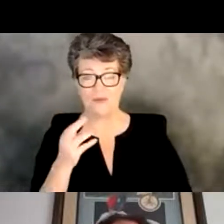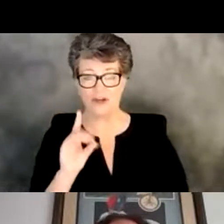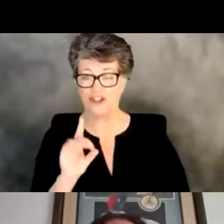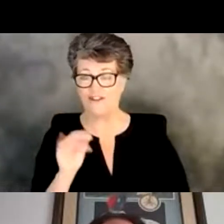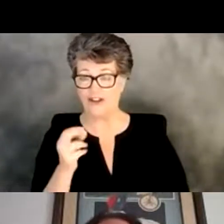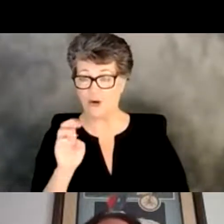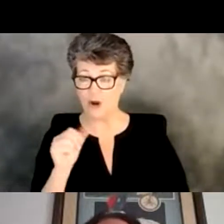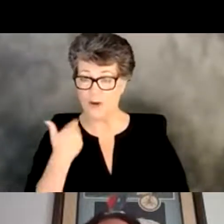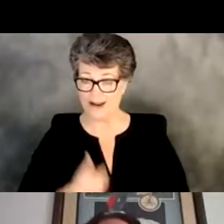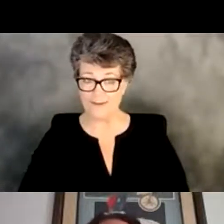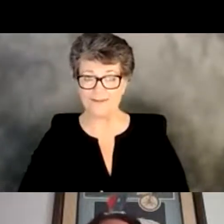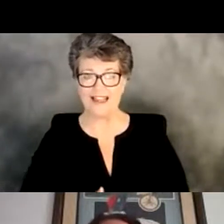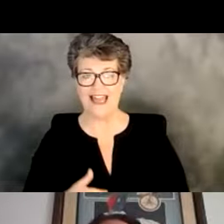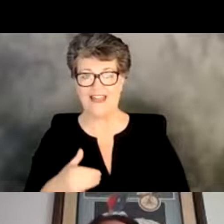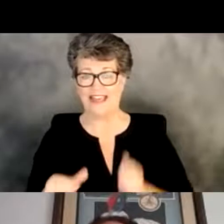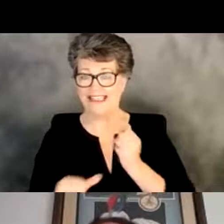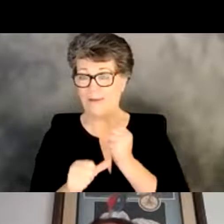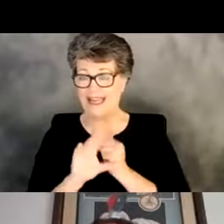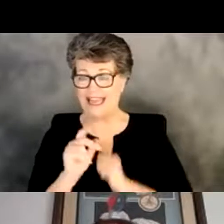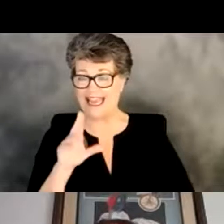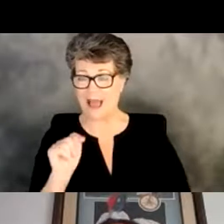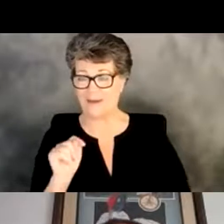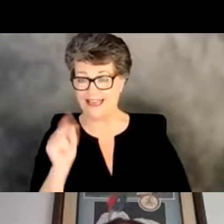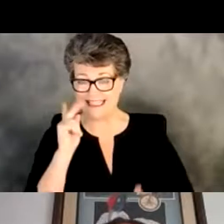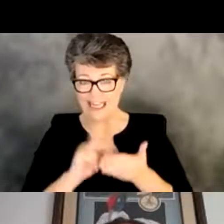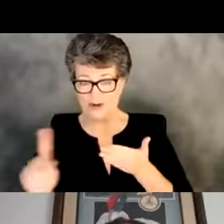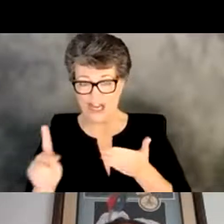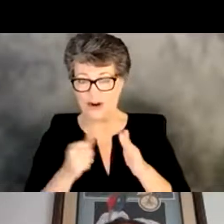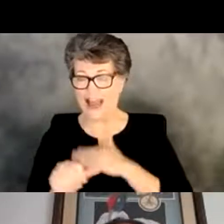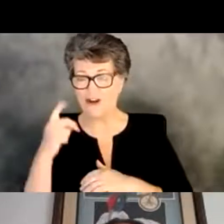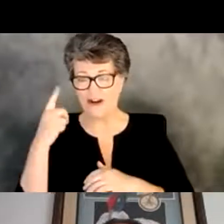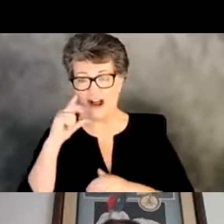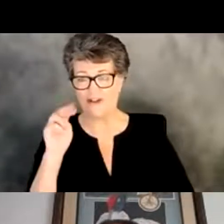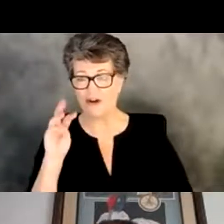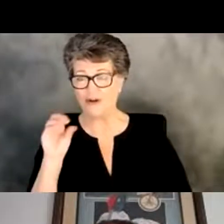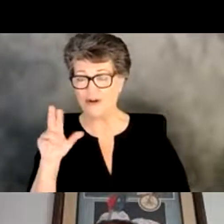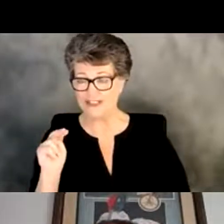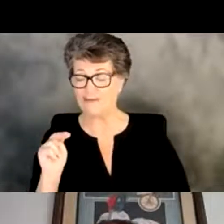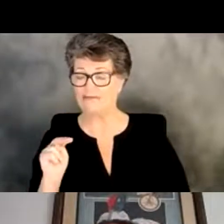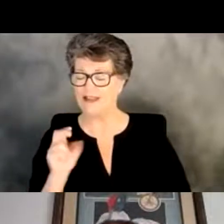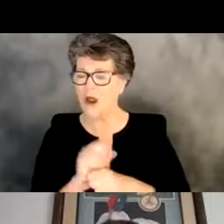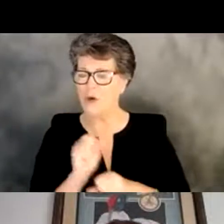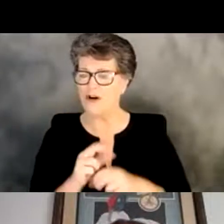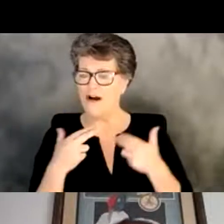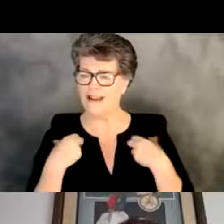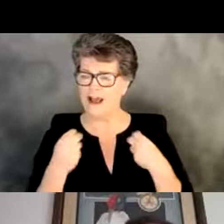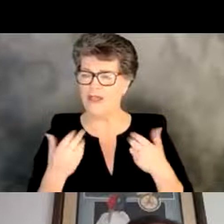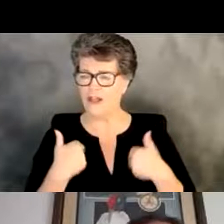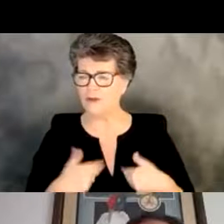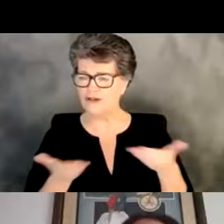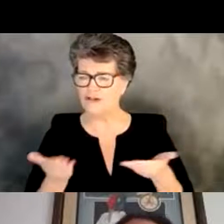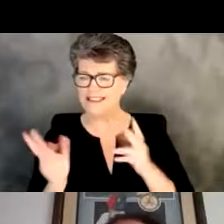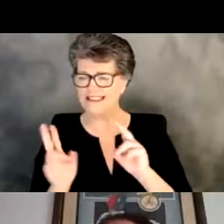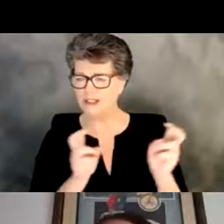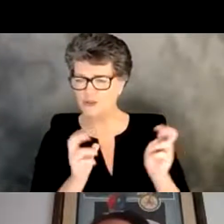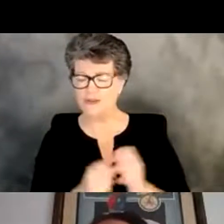deputy cabinet secretary in the office of Governor Gavin Newsom, where I work on health and human services issues. I know,